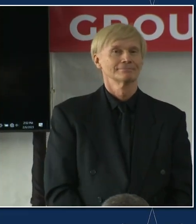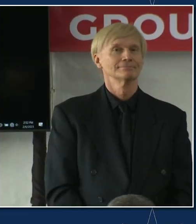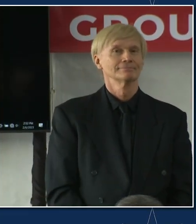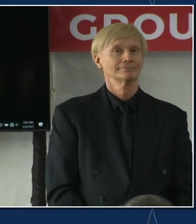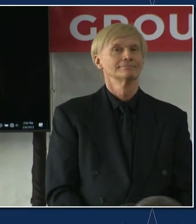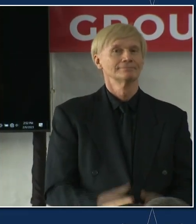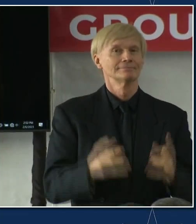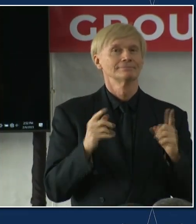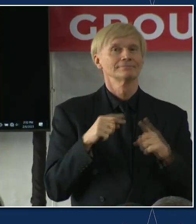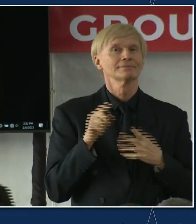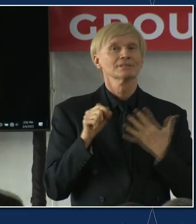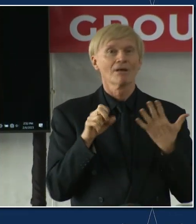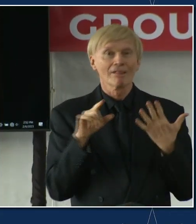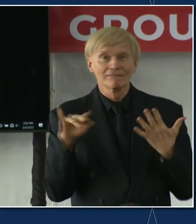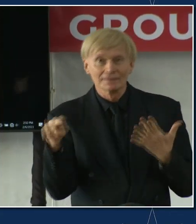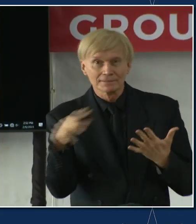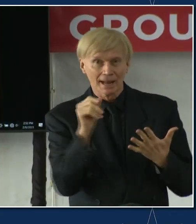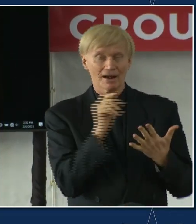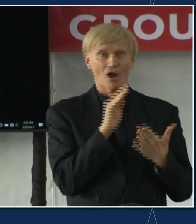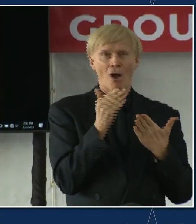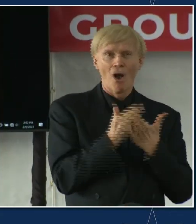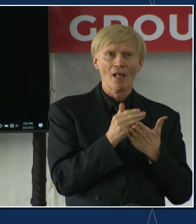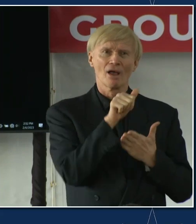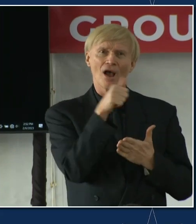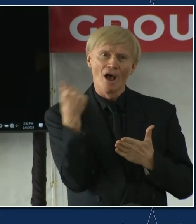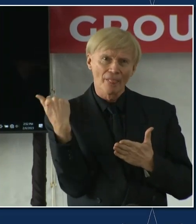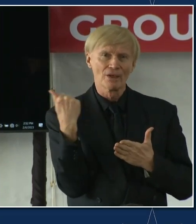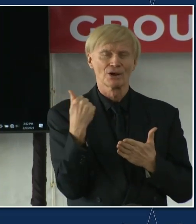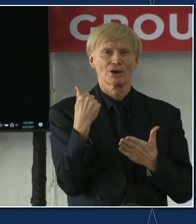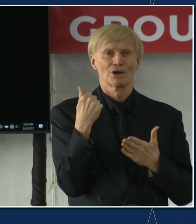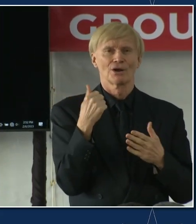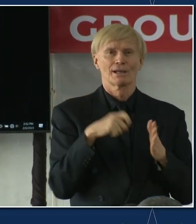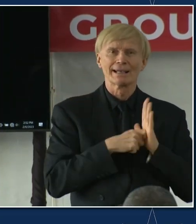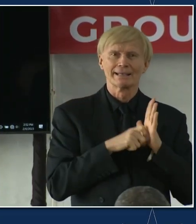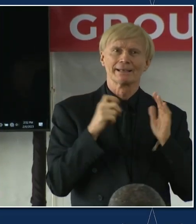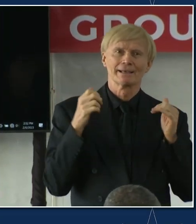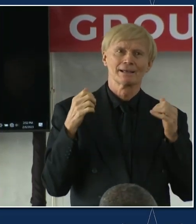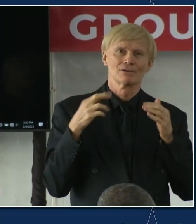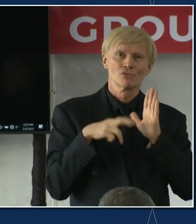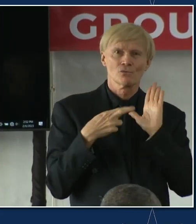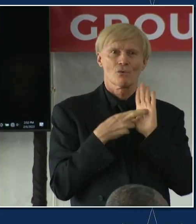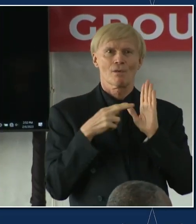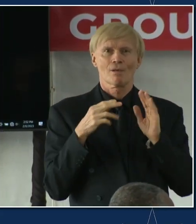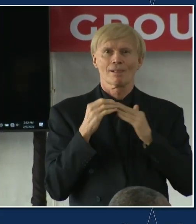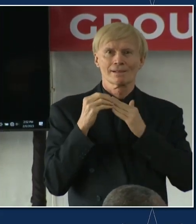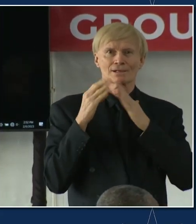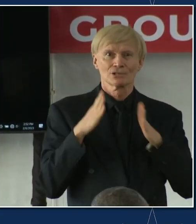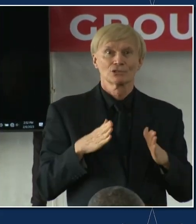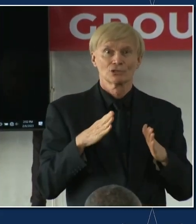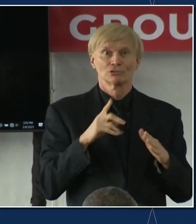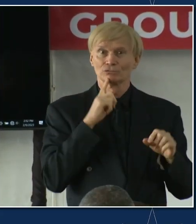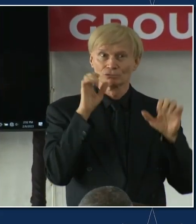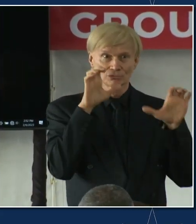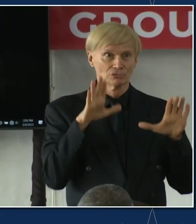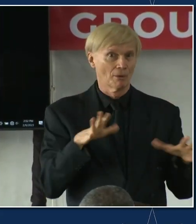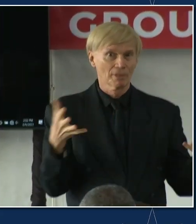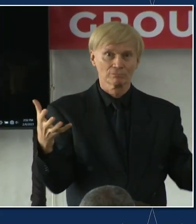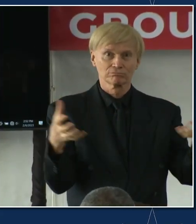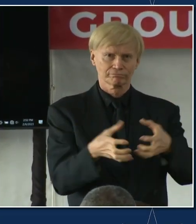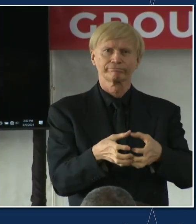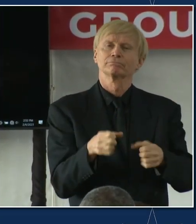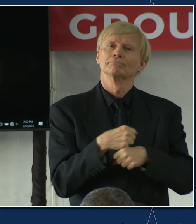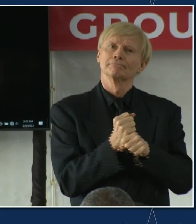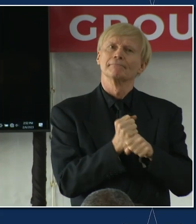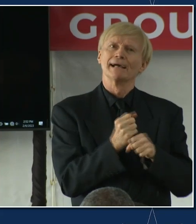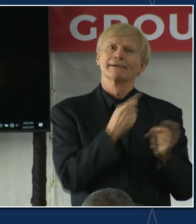Susan Cronin, and all of the other key players. Jim, your contribution is extraordinary, that have come together to make